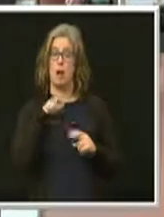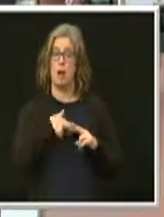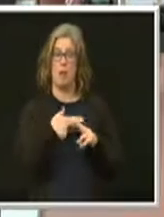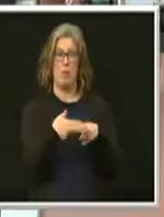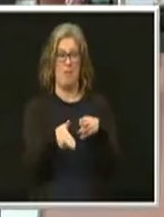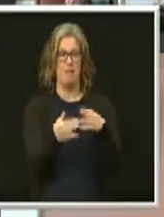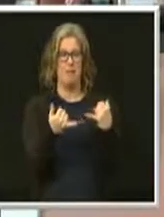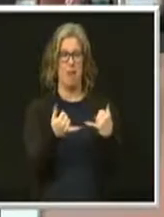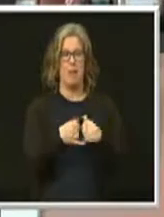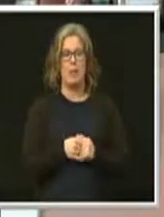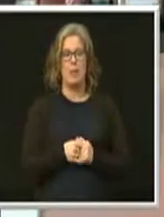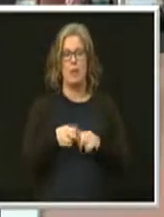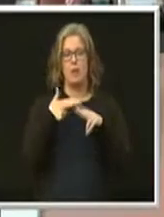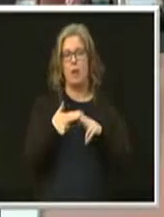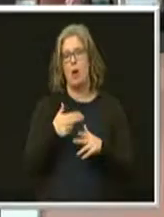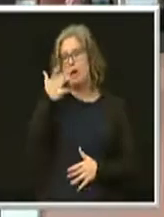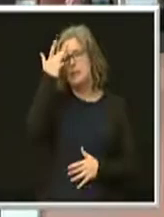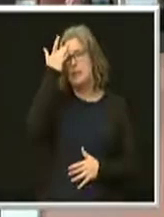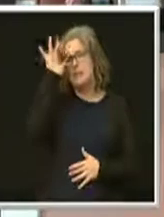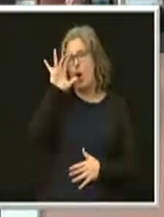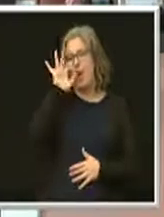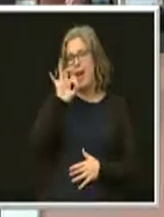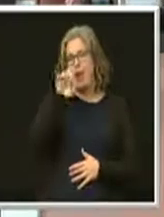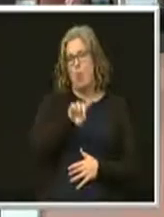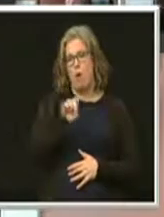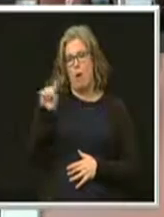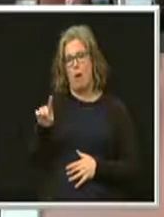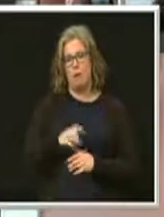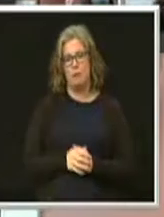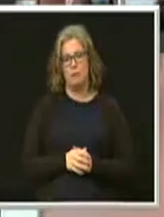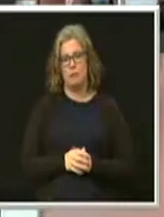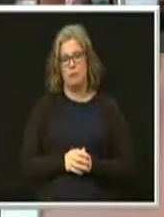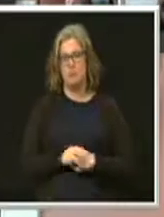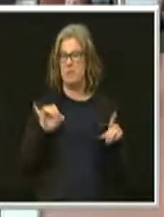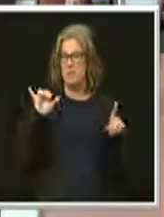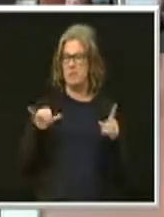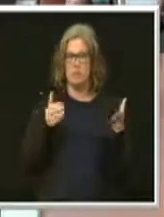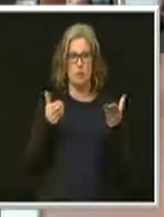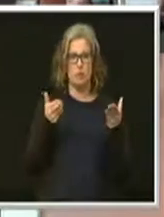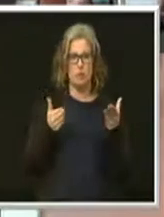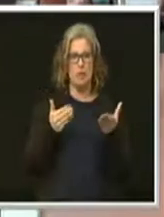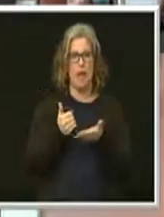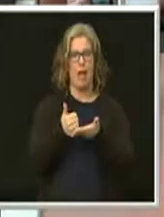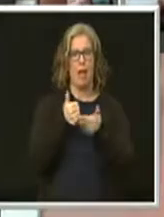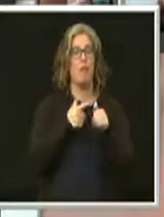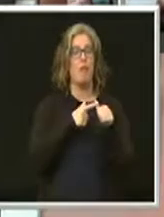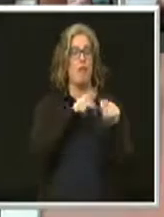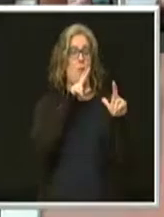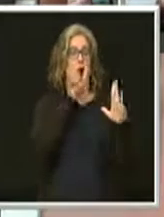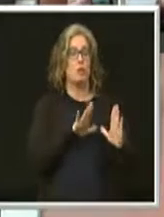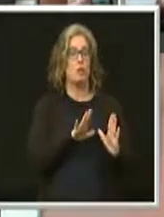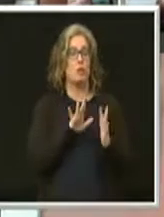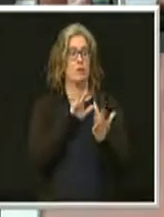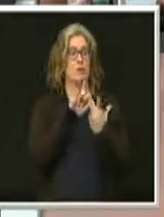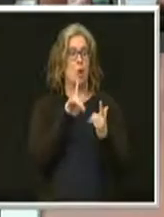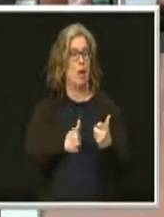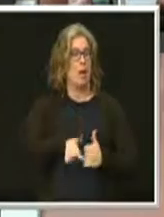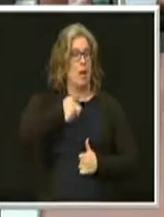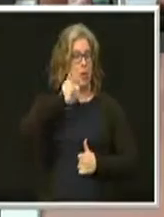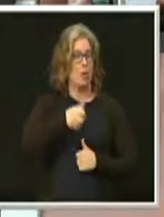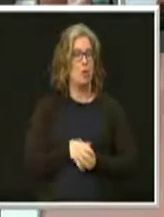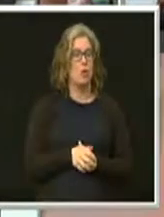briefly now is called Smart 911. This is a service that can help first responders reach you more